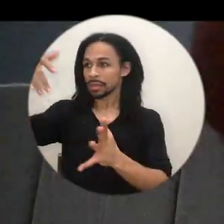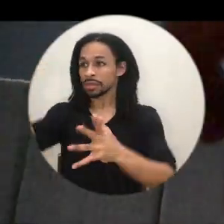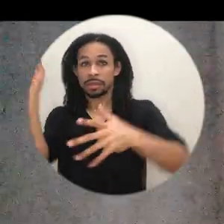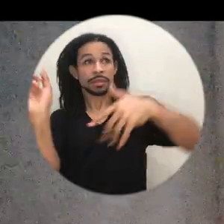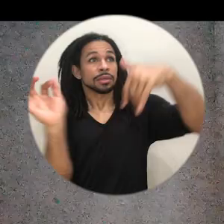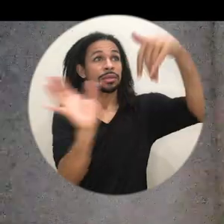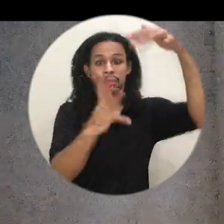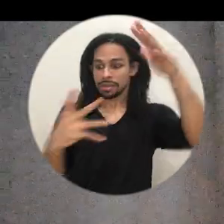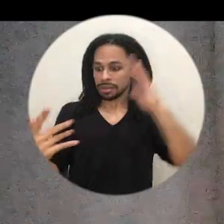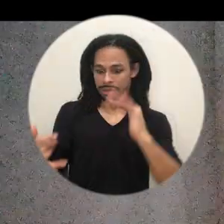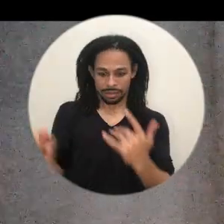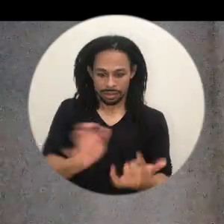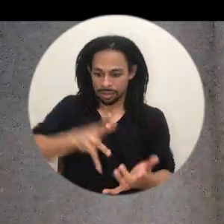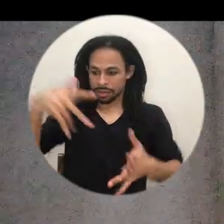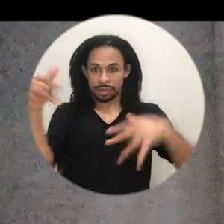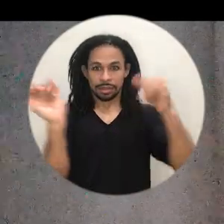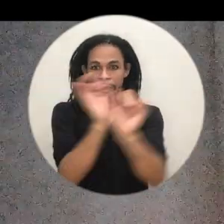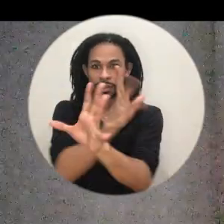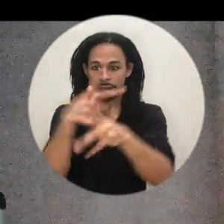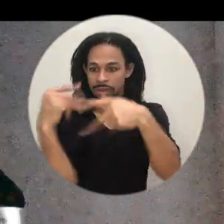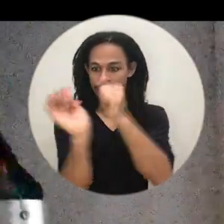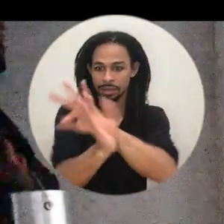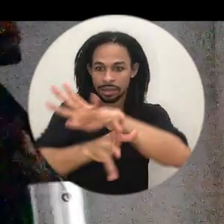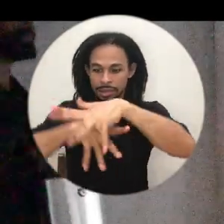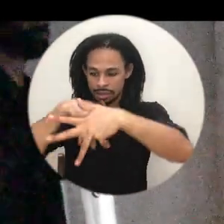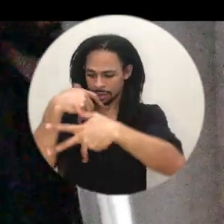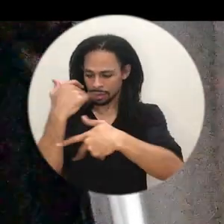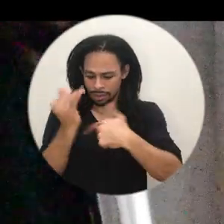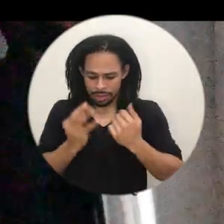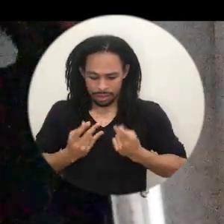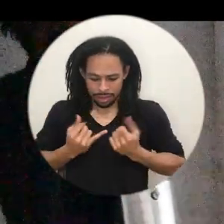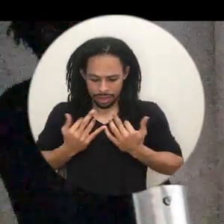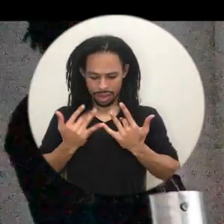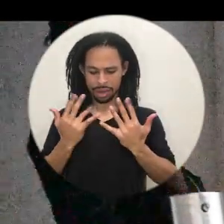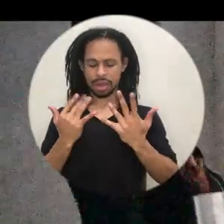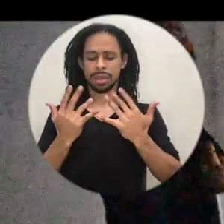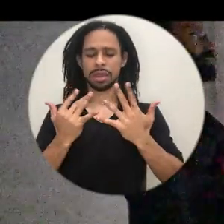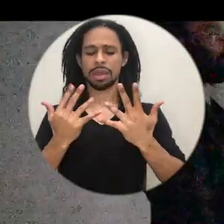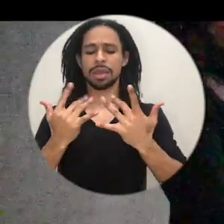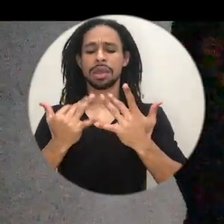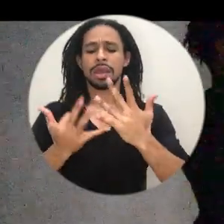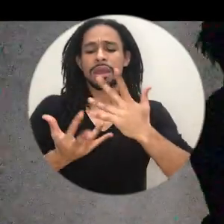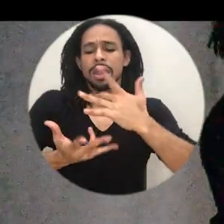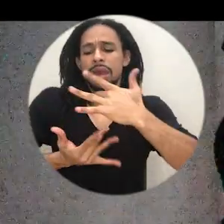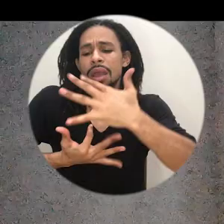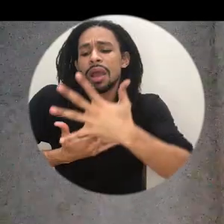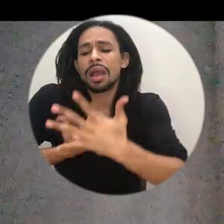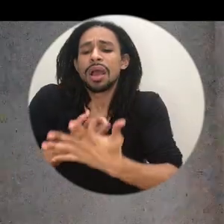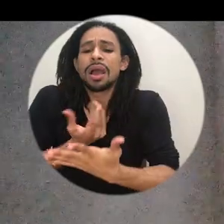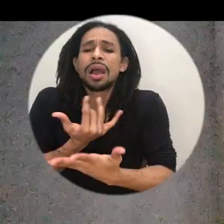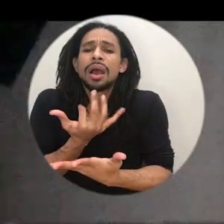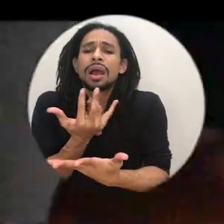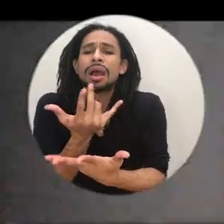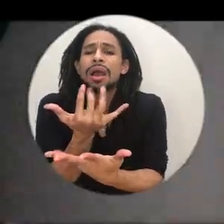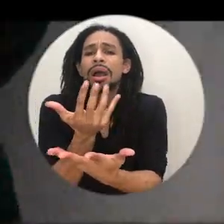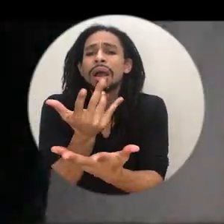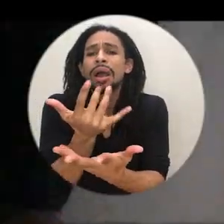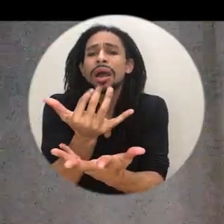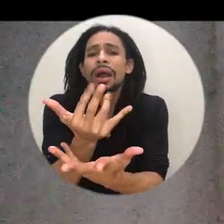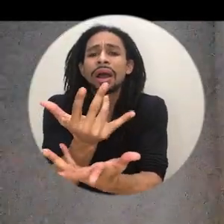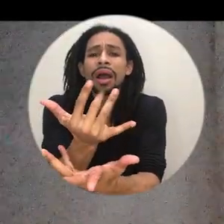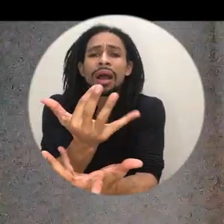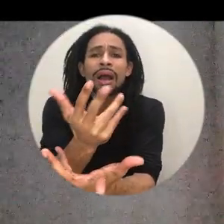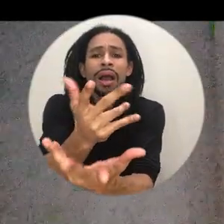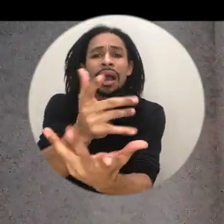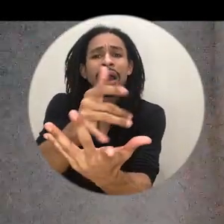I enter in a black suit, holding a silver bucket, as if it were an urn, carrying the remnants of our shared history.